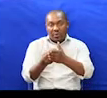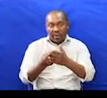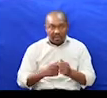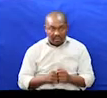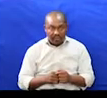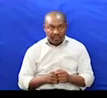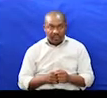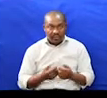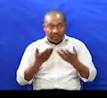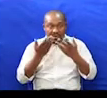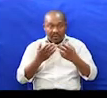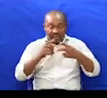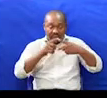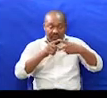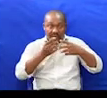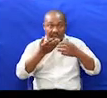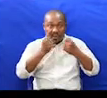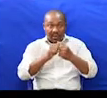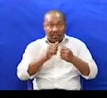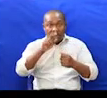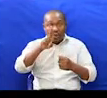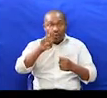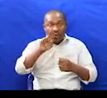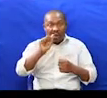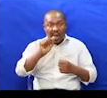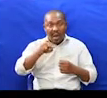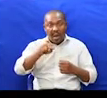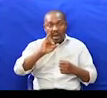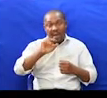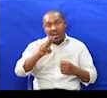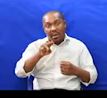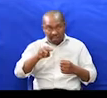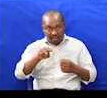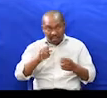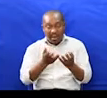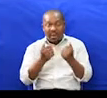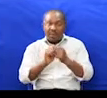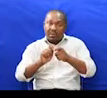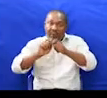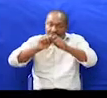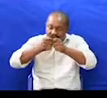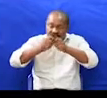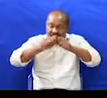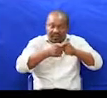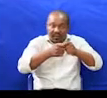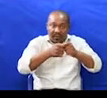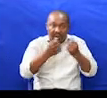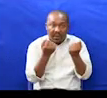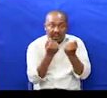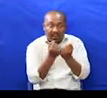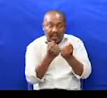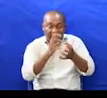fission to produce another atom. And in fusion, we can have